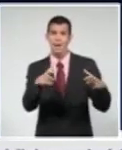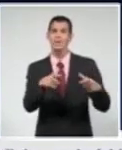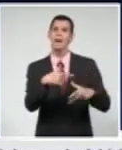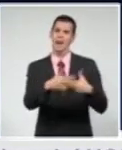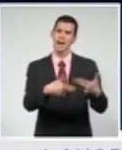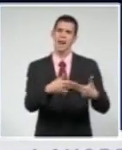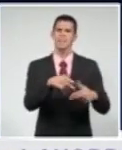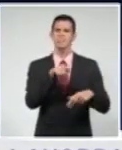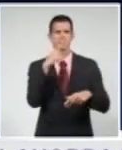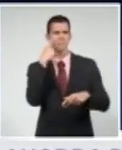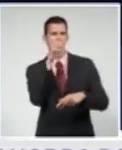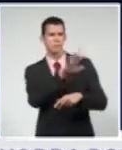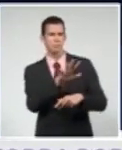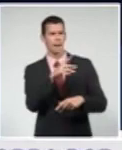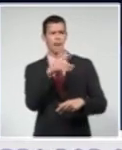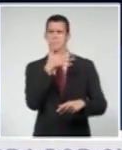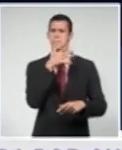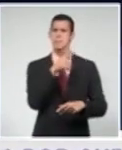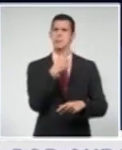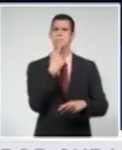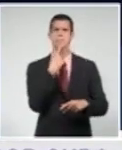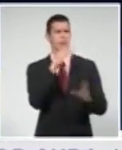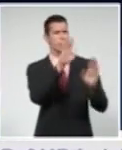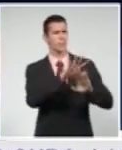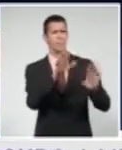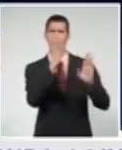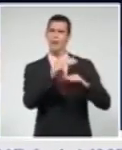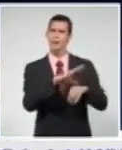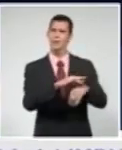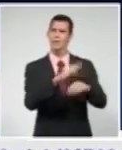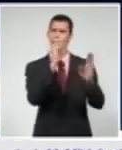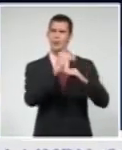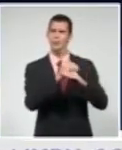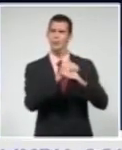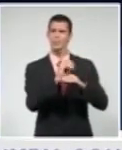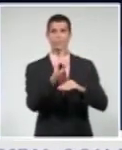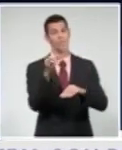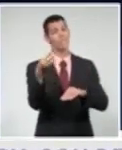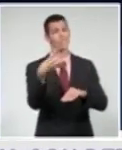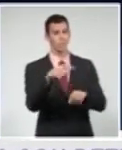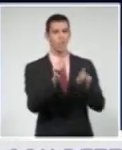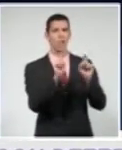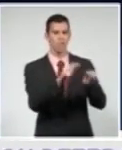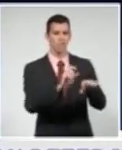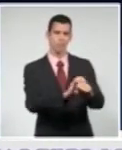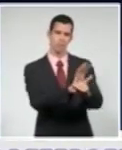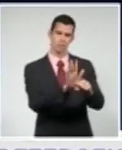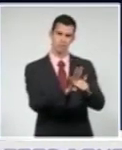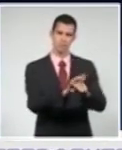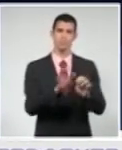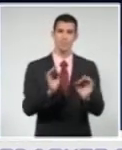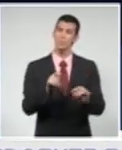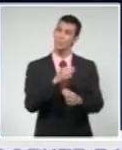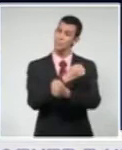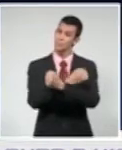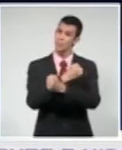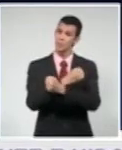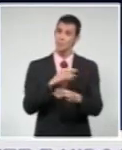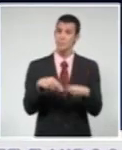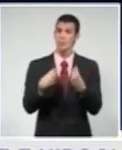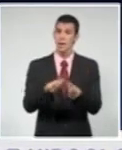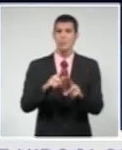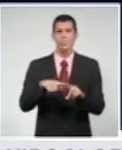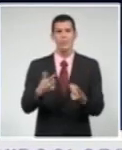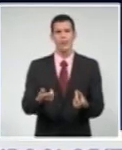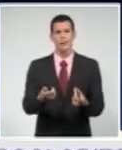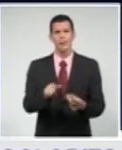disease. By age group, 3 positive cases diagnosed yesterday are under the age of